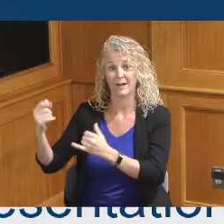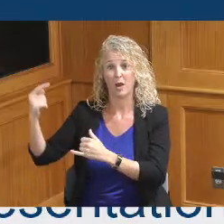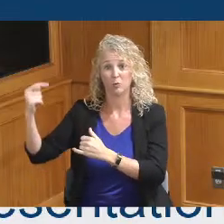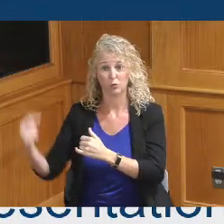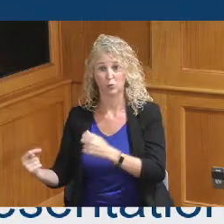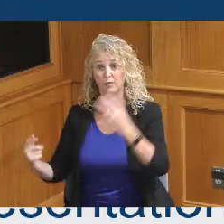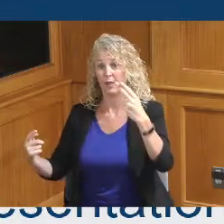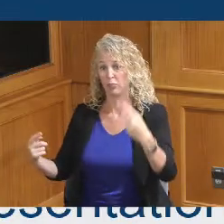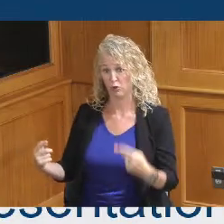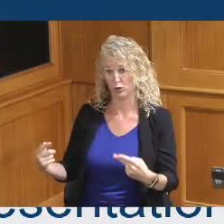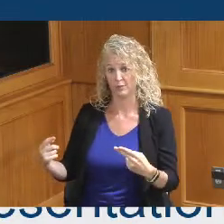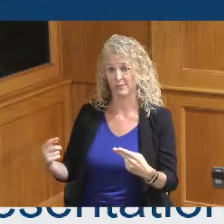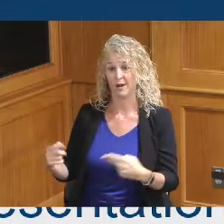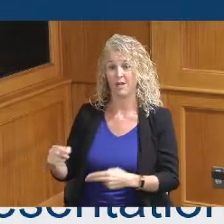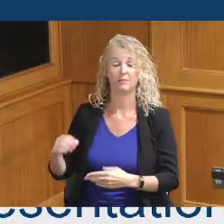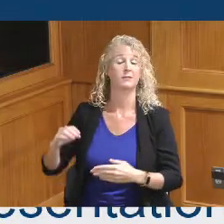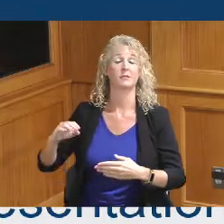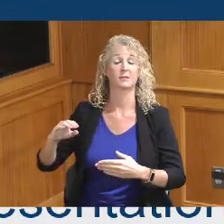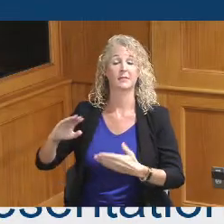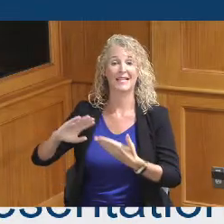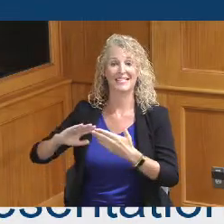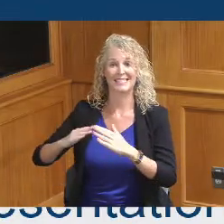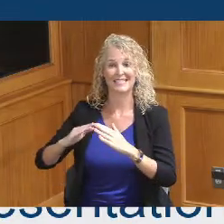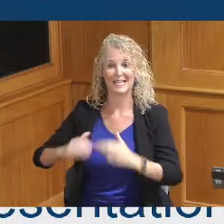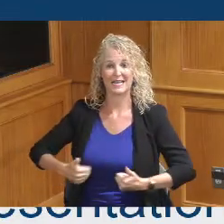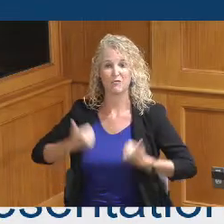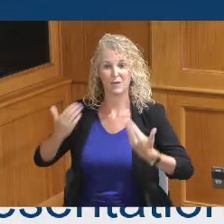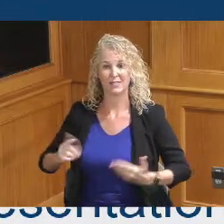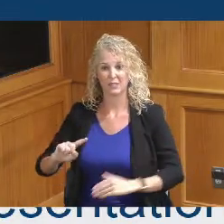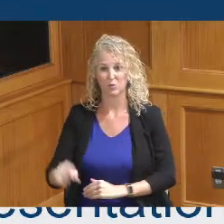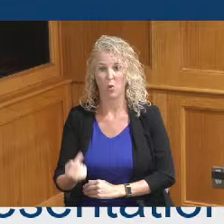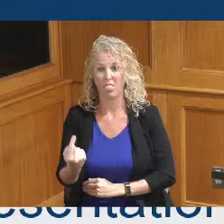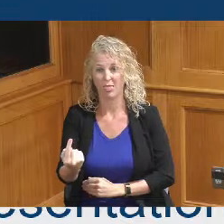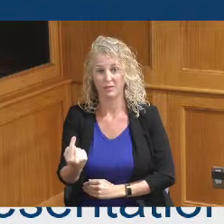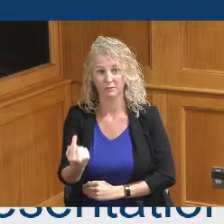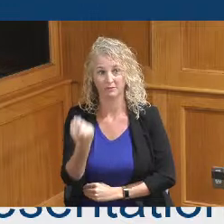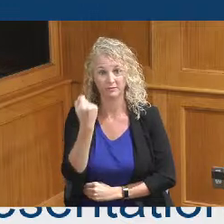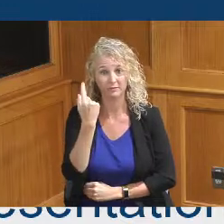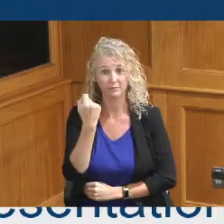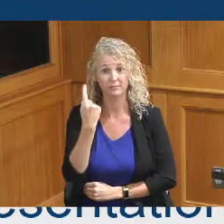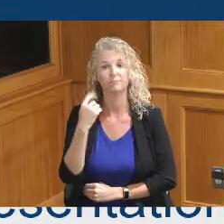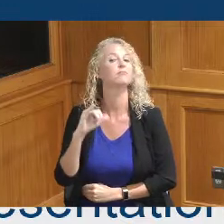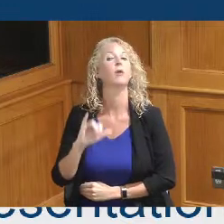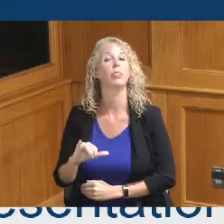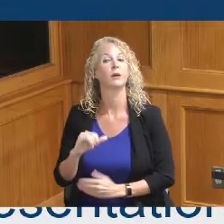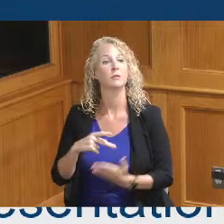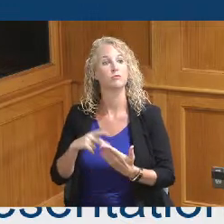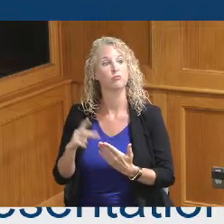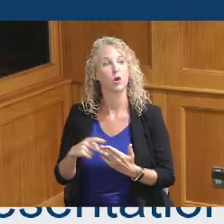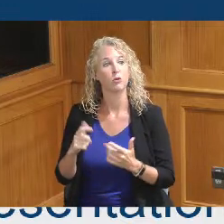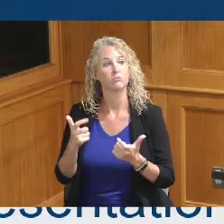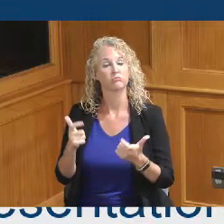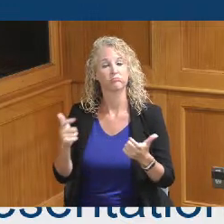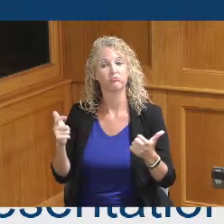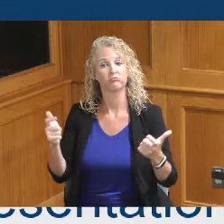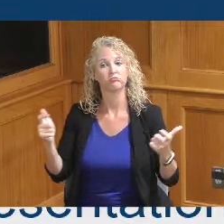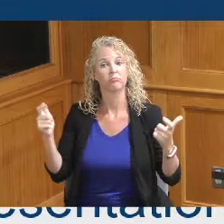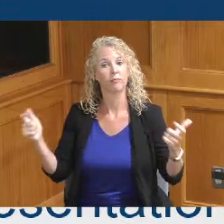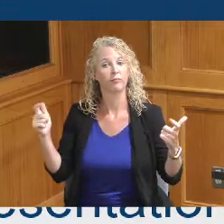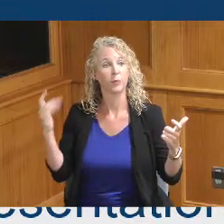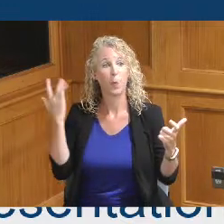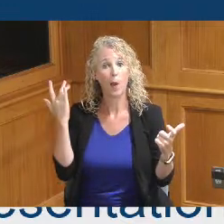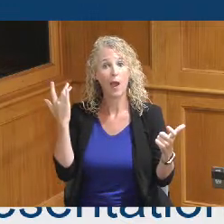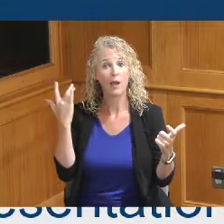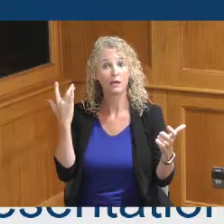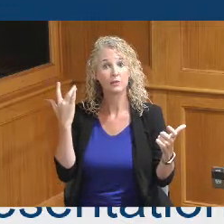Thursdays, like I said, for city of Cincinnati residents only. As it has progressed and you see the amount of work that is being done, is